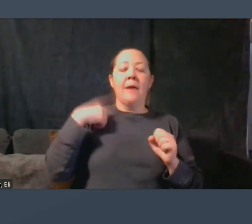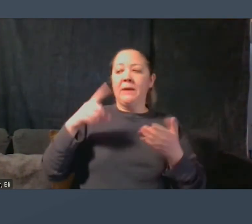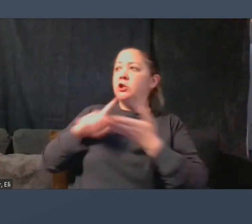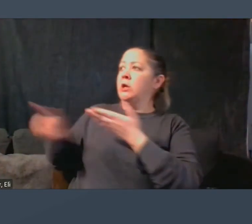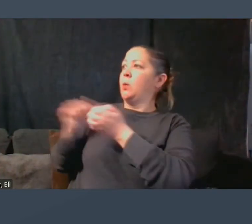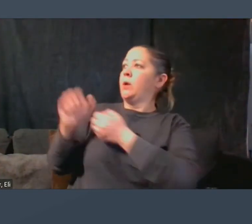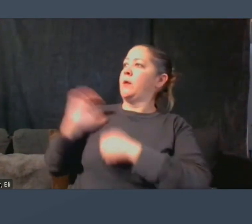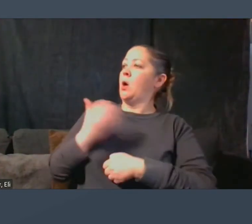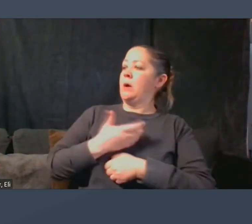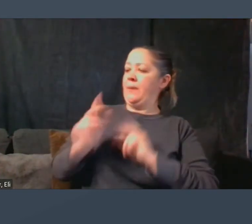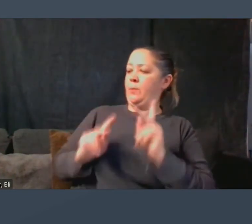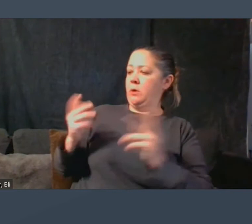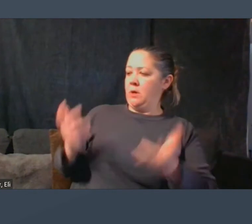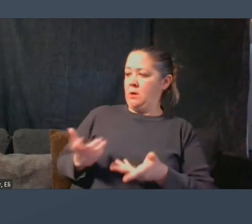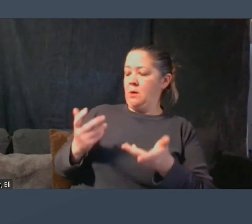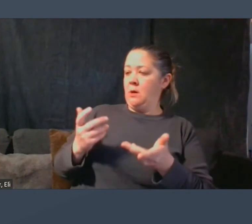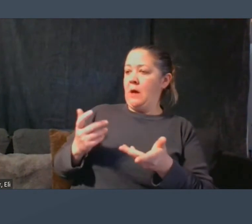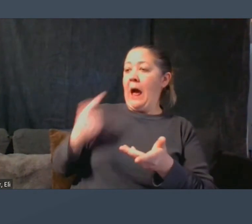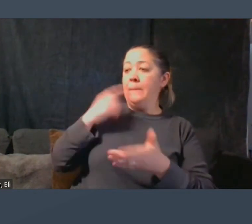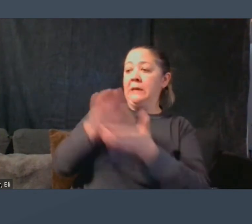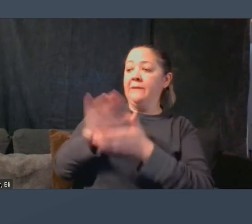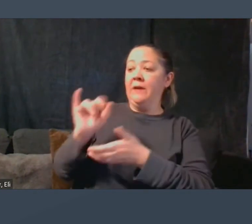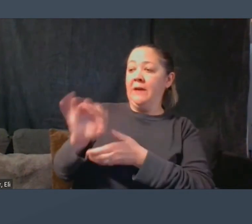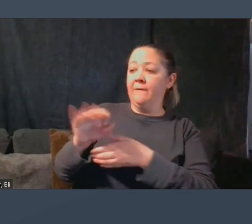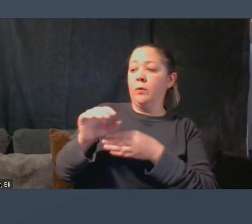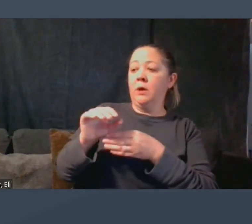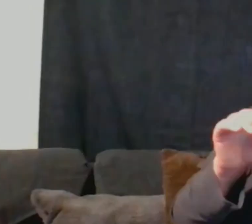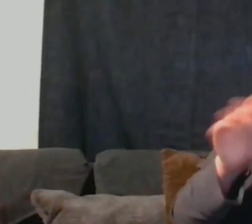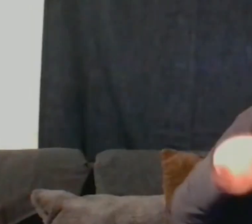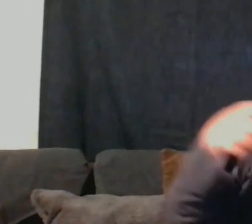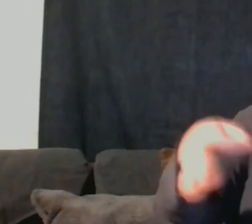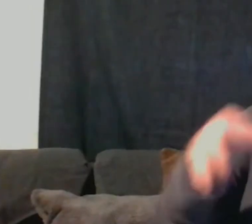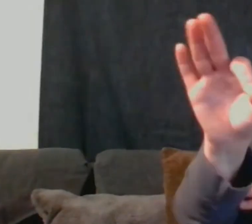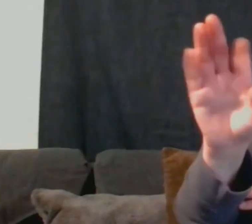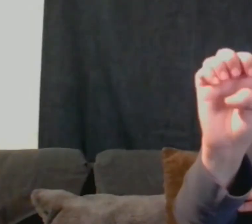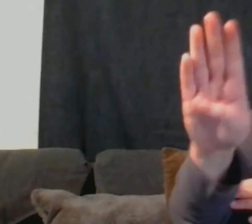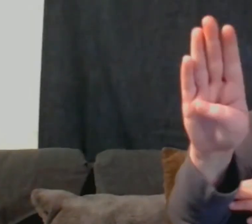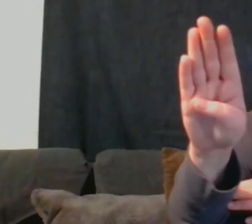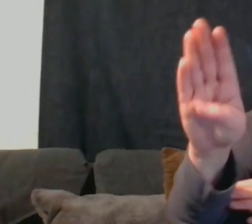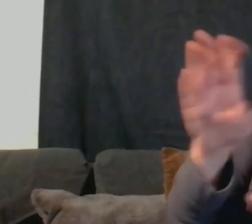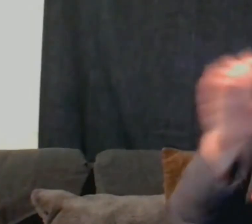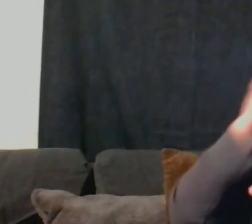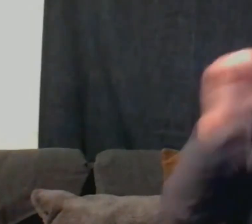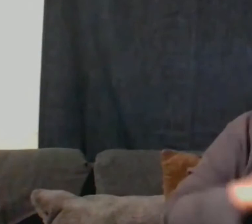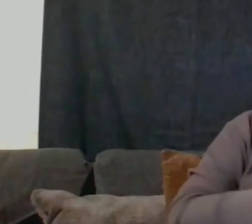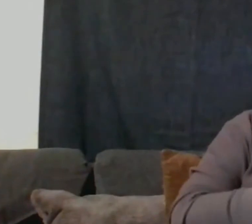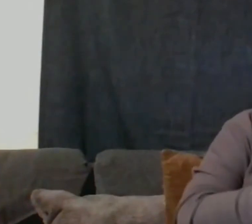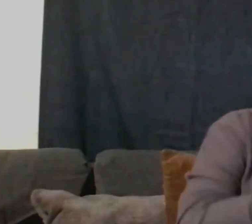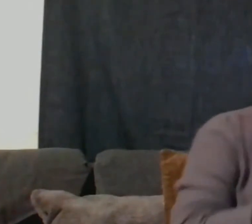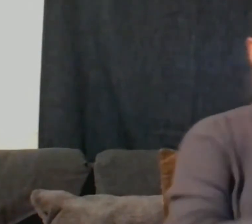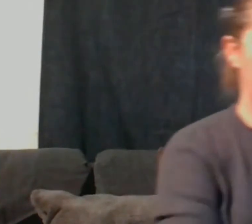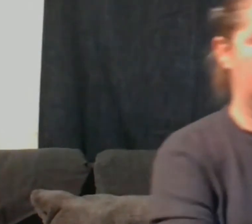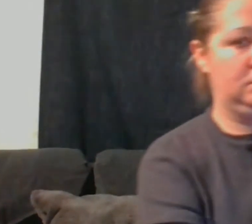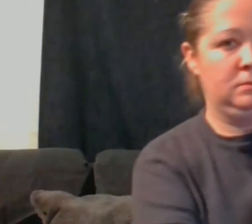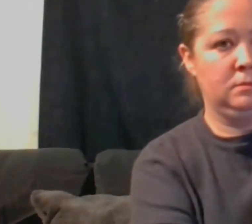I think it would be, if we did move it to February, it would be a couple of weeks into February. It wouldn't be the very end of February, but it would be mid-February,